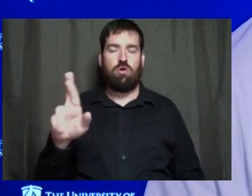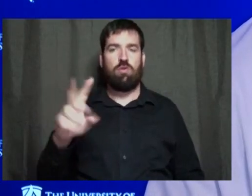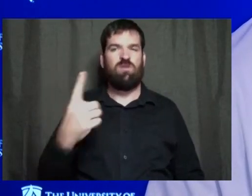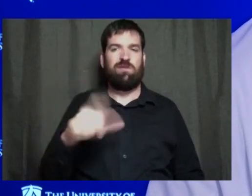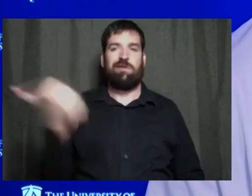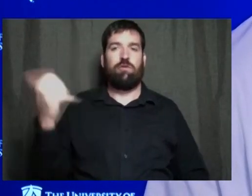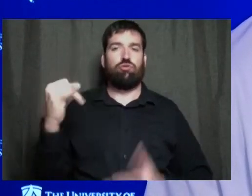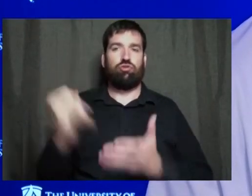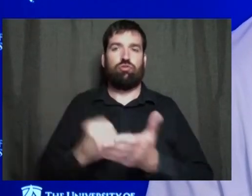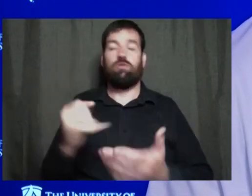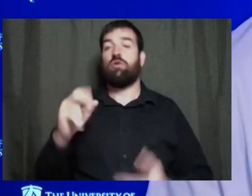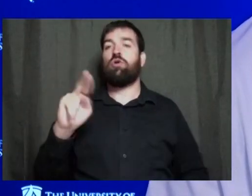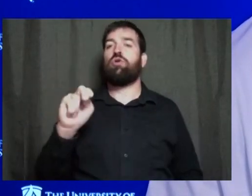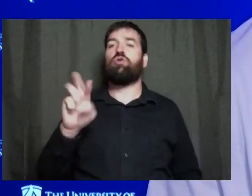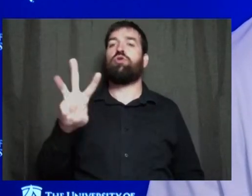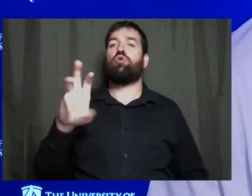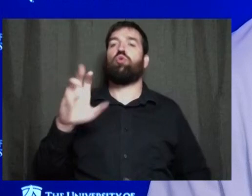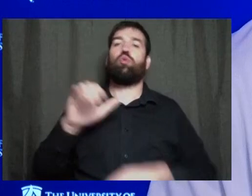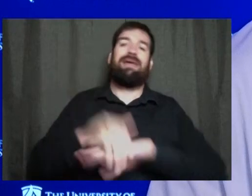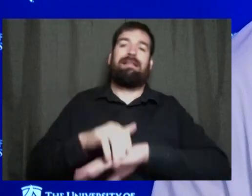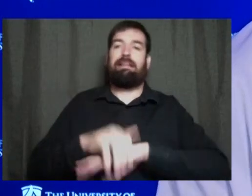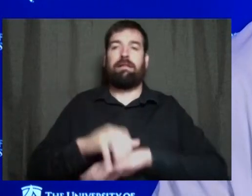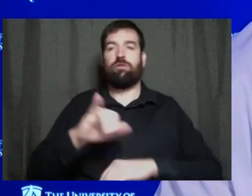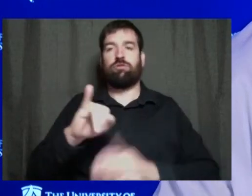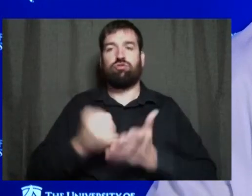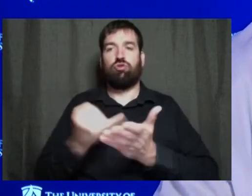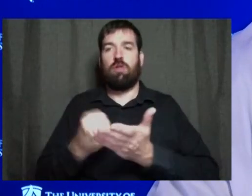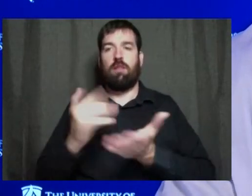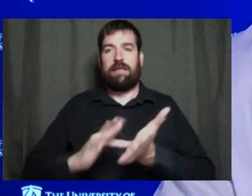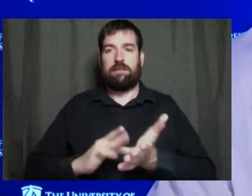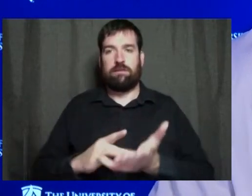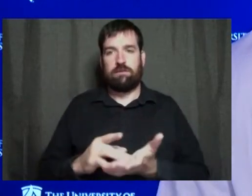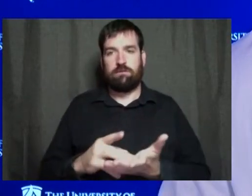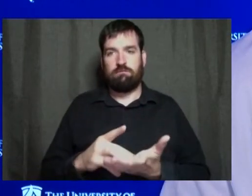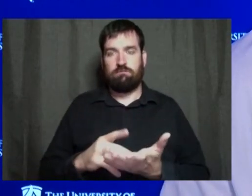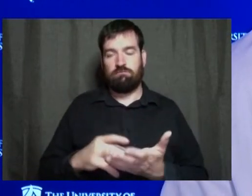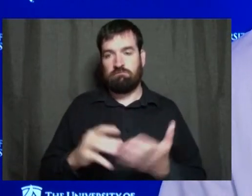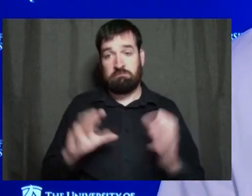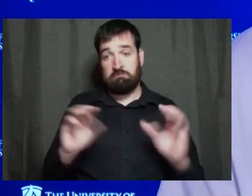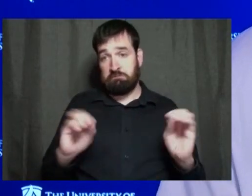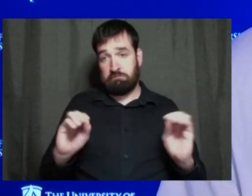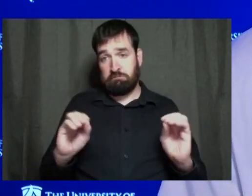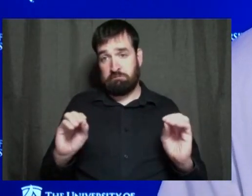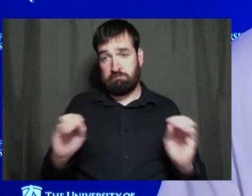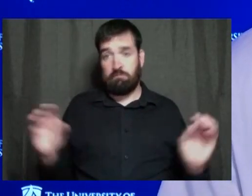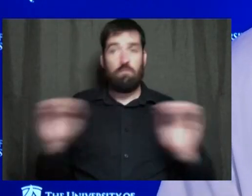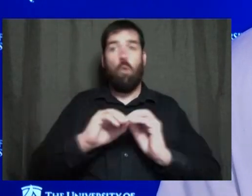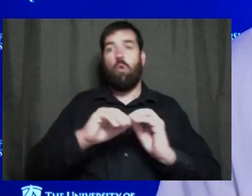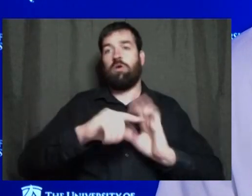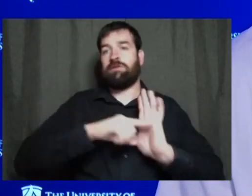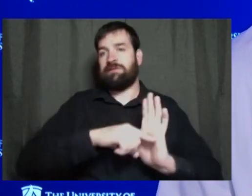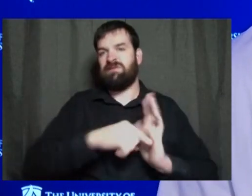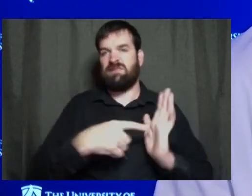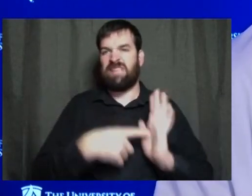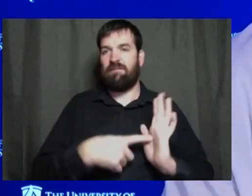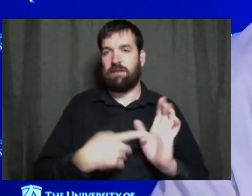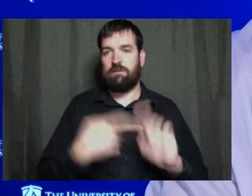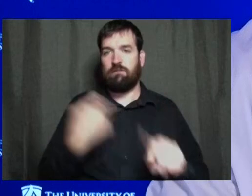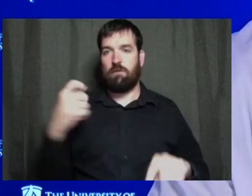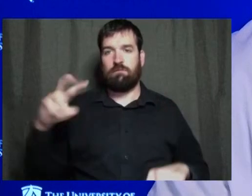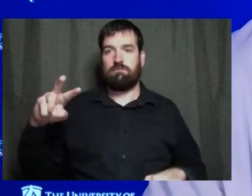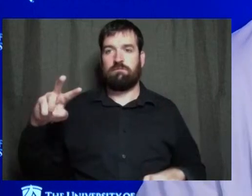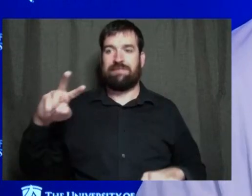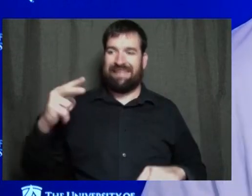Journal of Medicine maybe, but which showed really no increase in side effects above that second dose. So